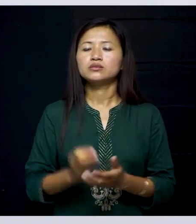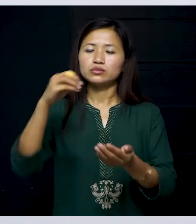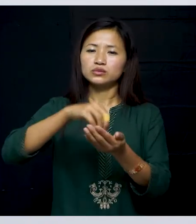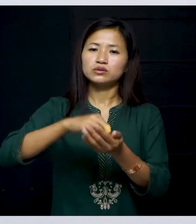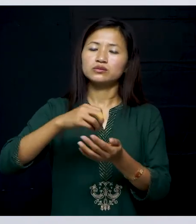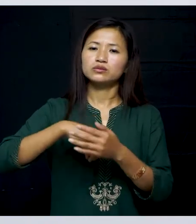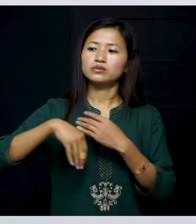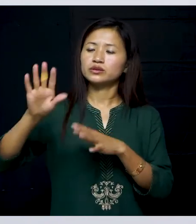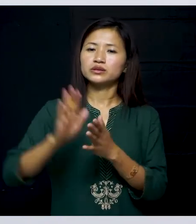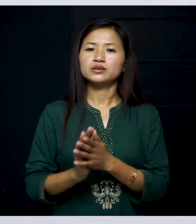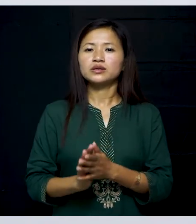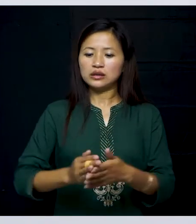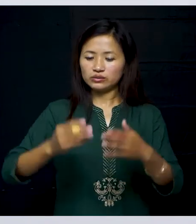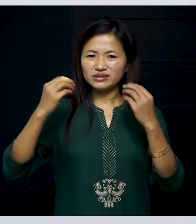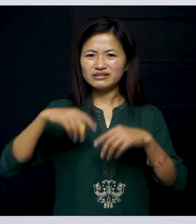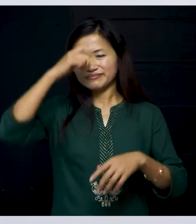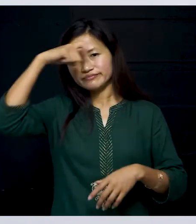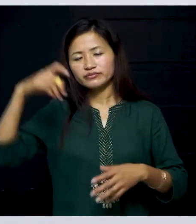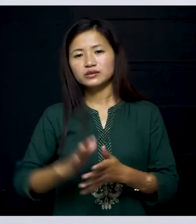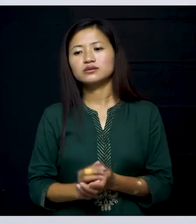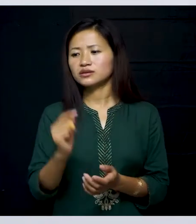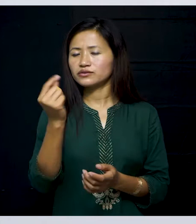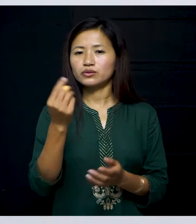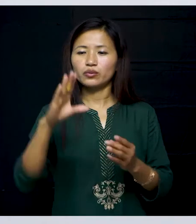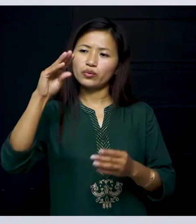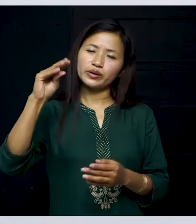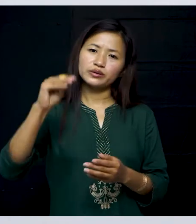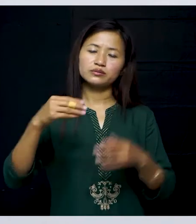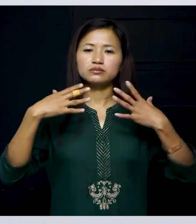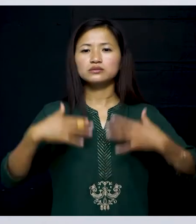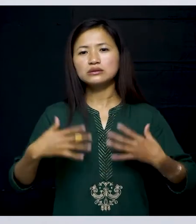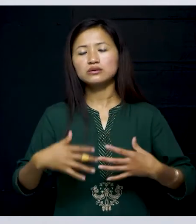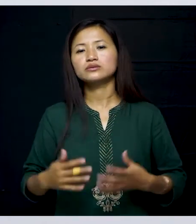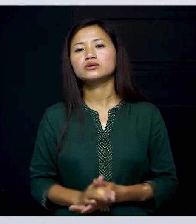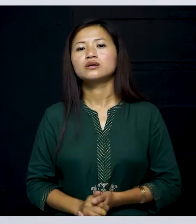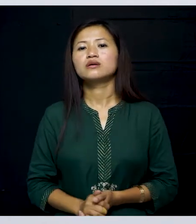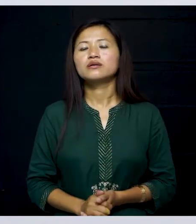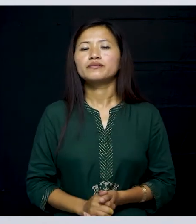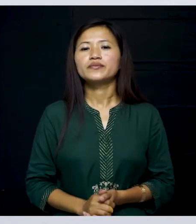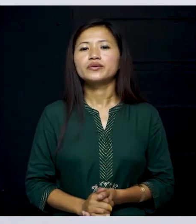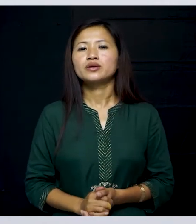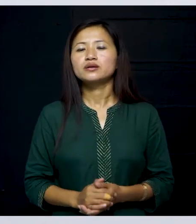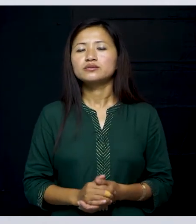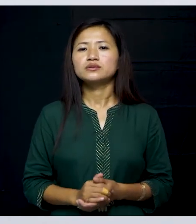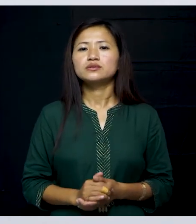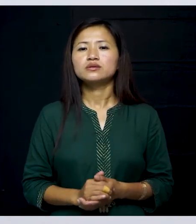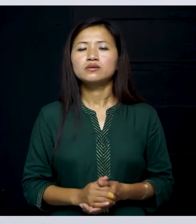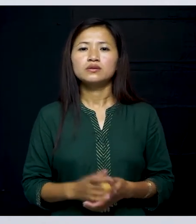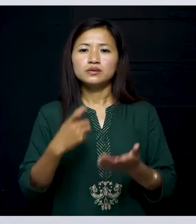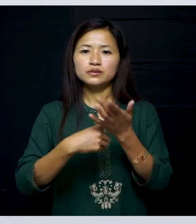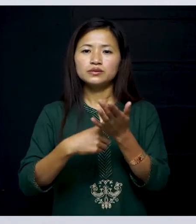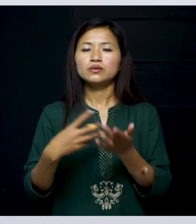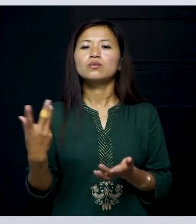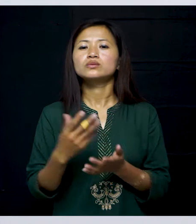heat, the same thing can be applied. Either a piece of wet cloth, if it is applicable, you can use that. Or